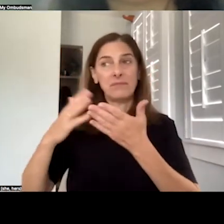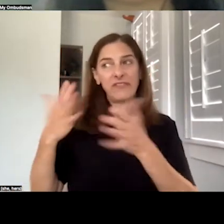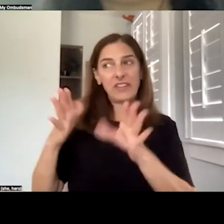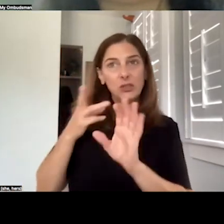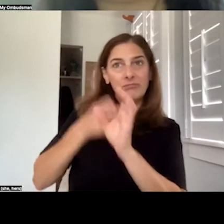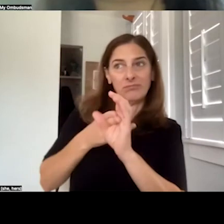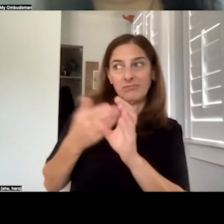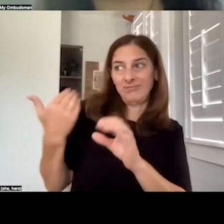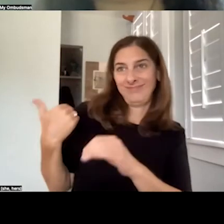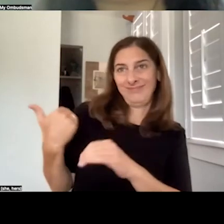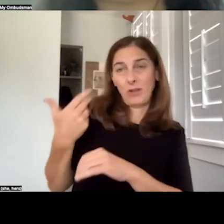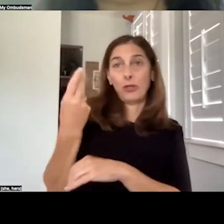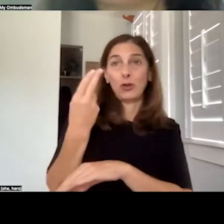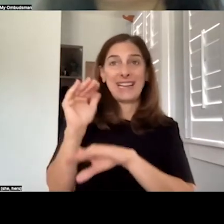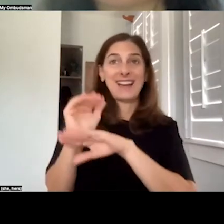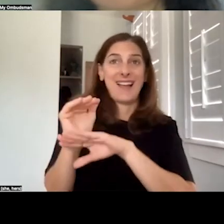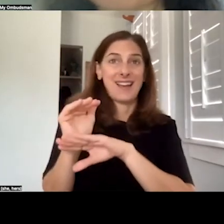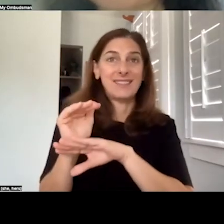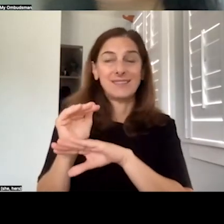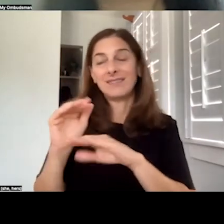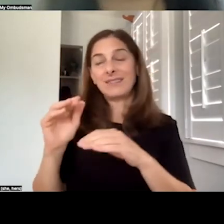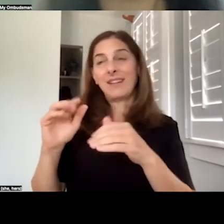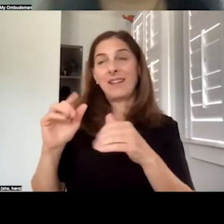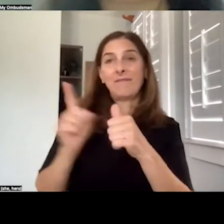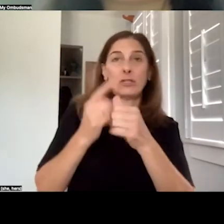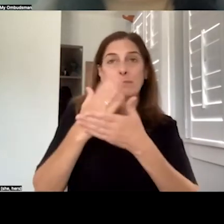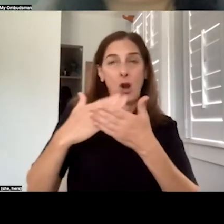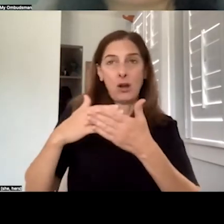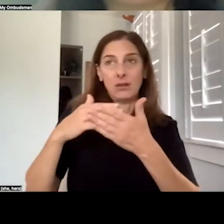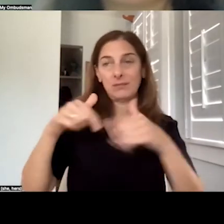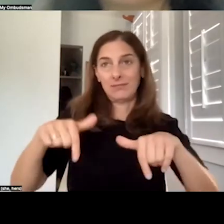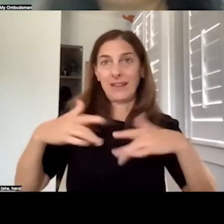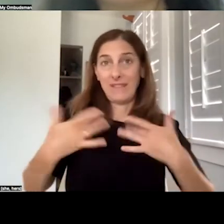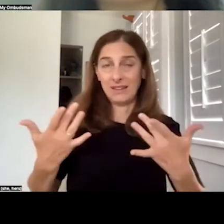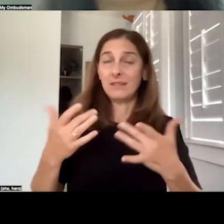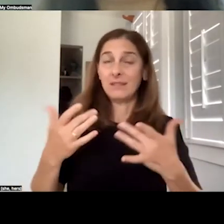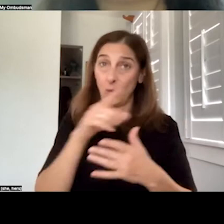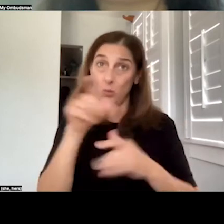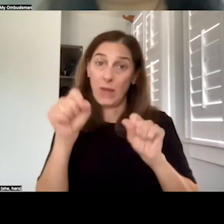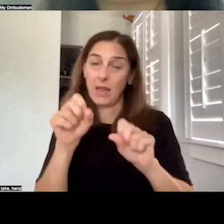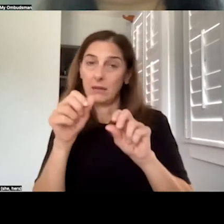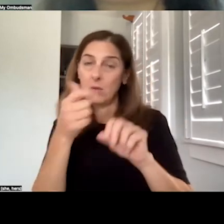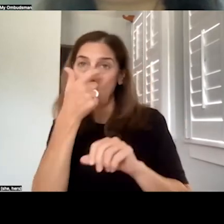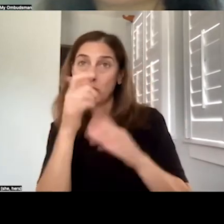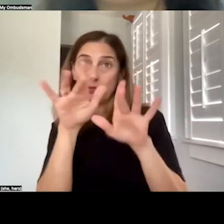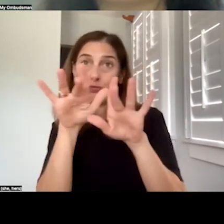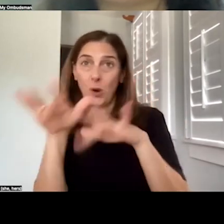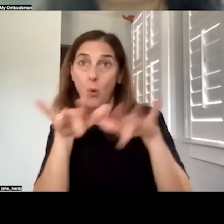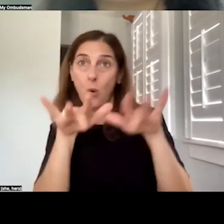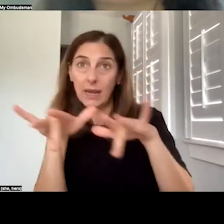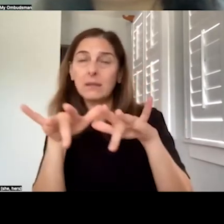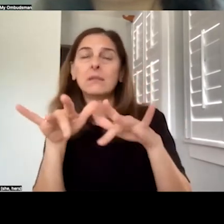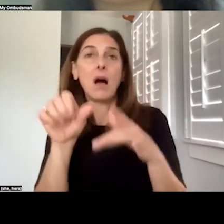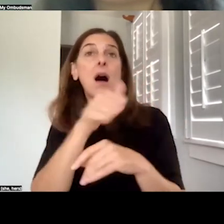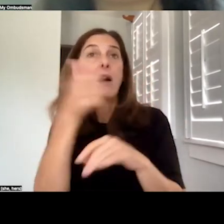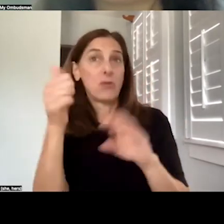event that we're hosting today. So please do take a look at the recording for some other examples of great organizations